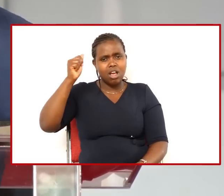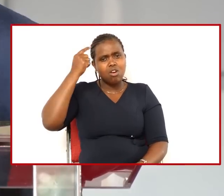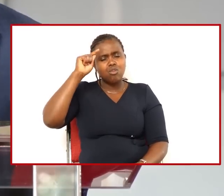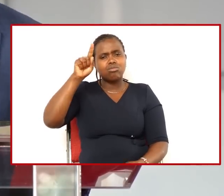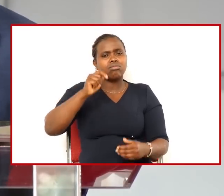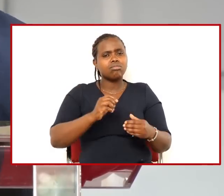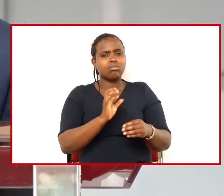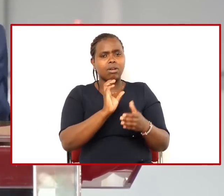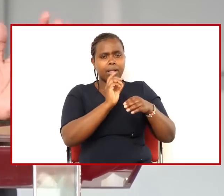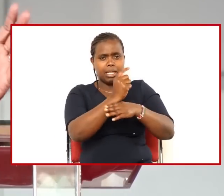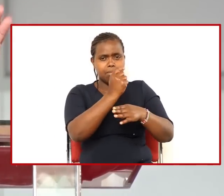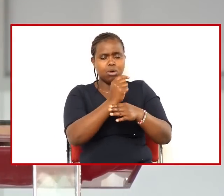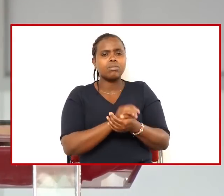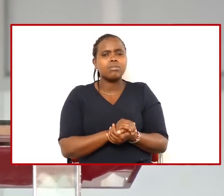building.